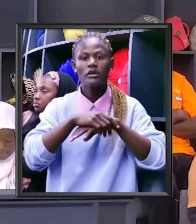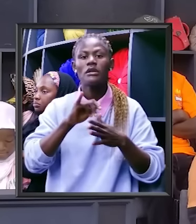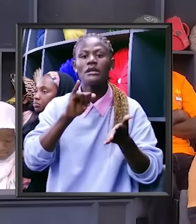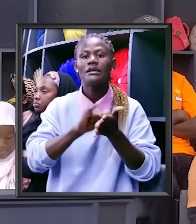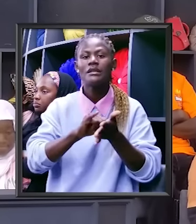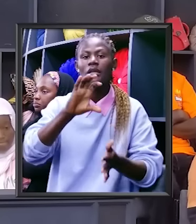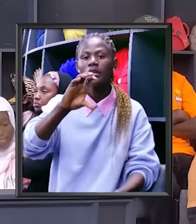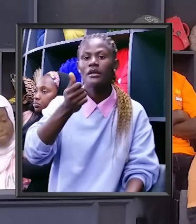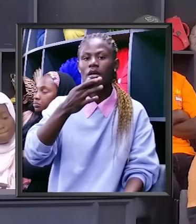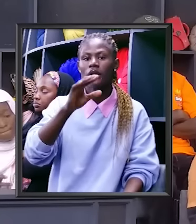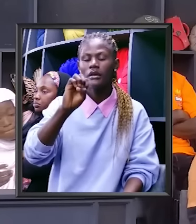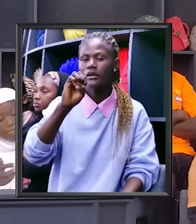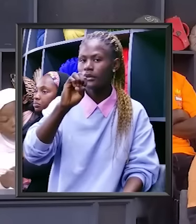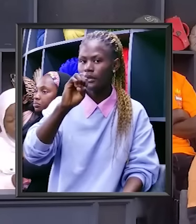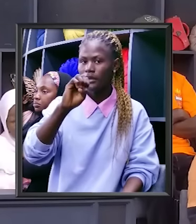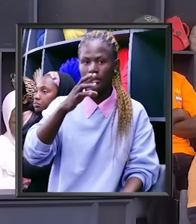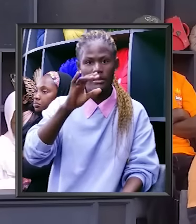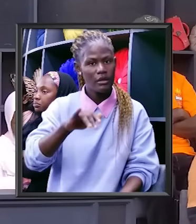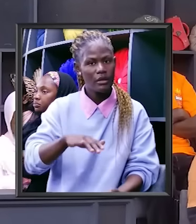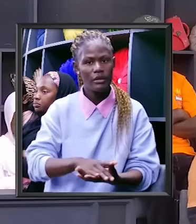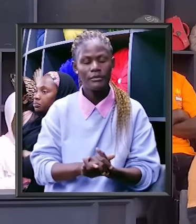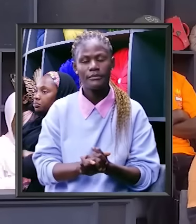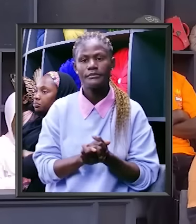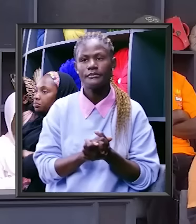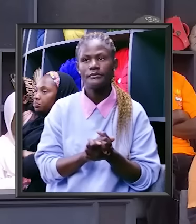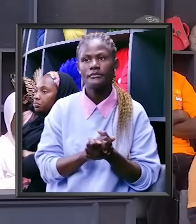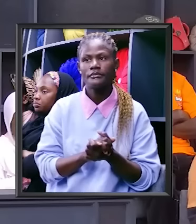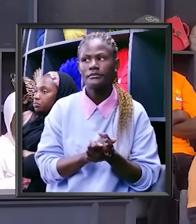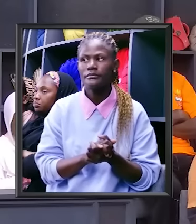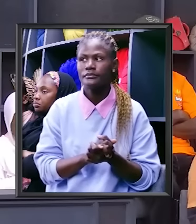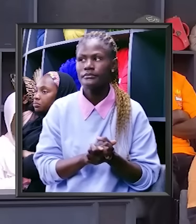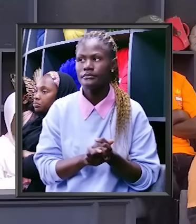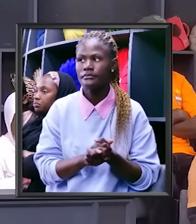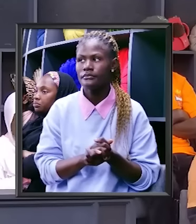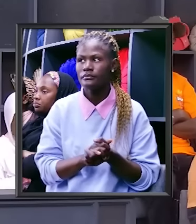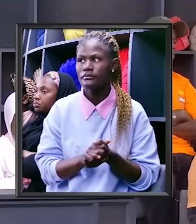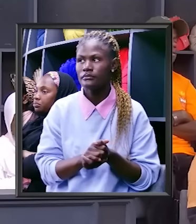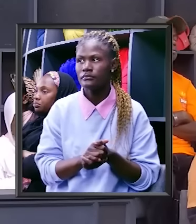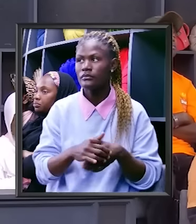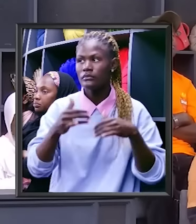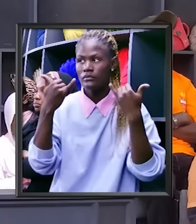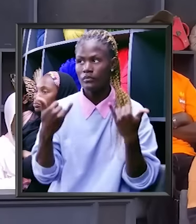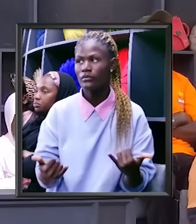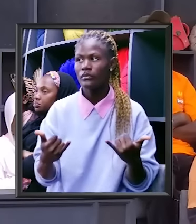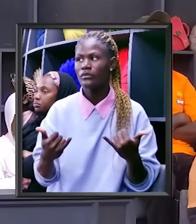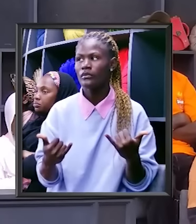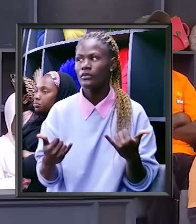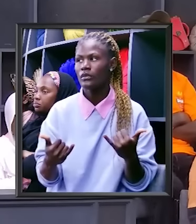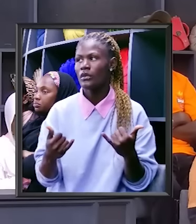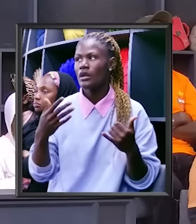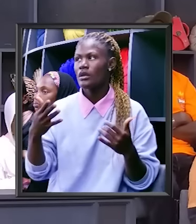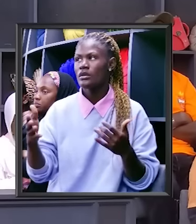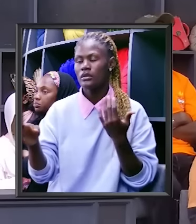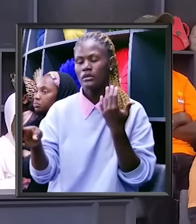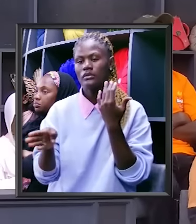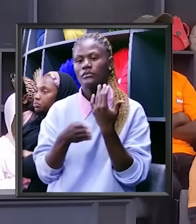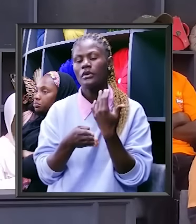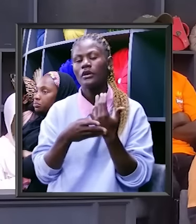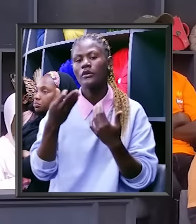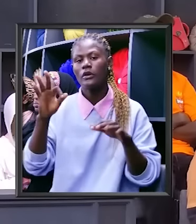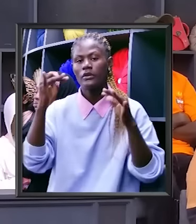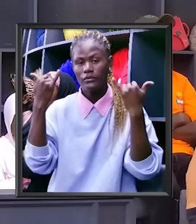that career, if they try to protect in reputation. True. Now, these bankers of